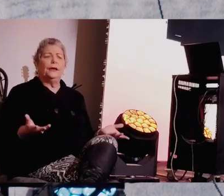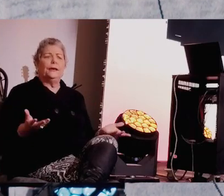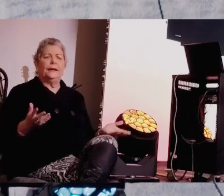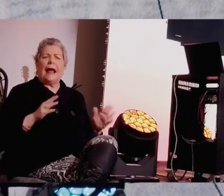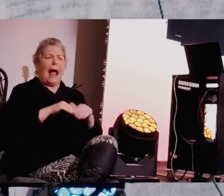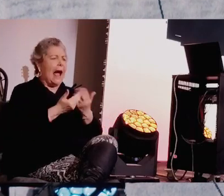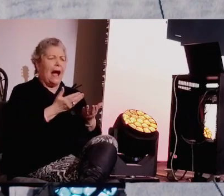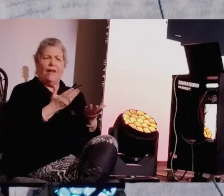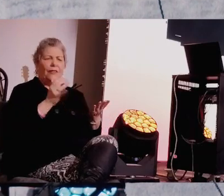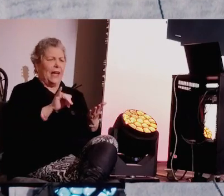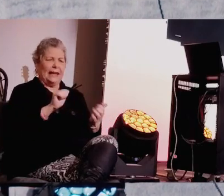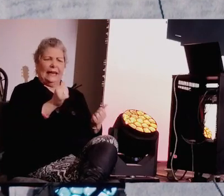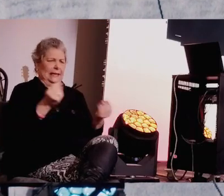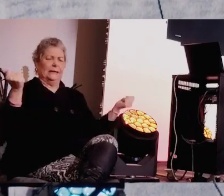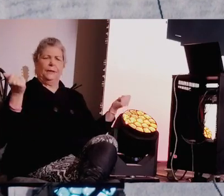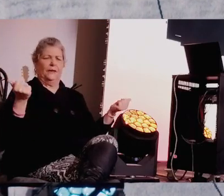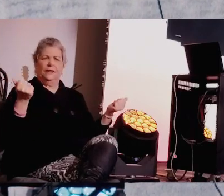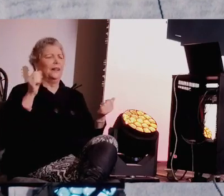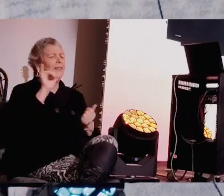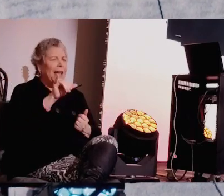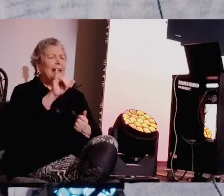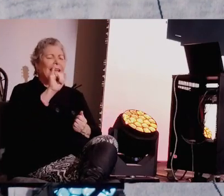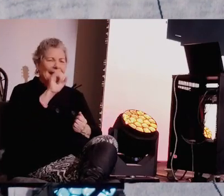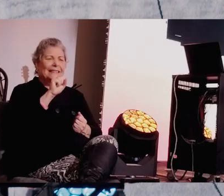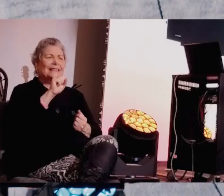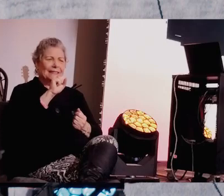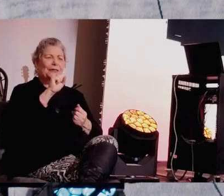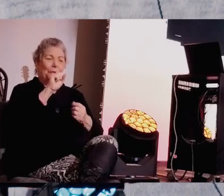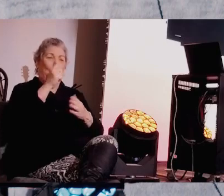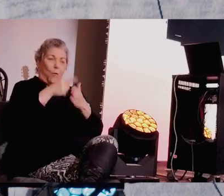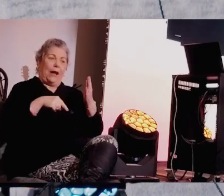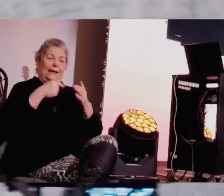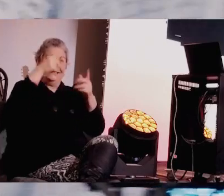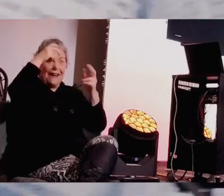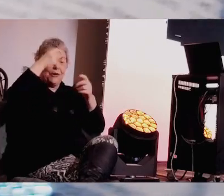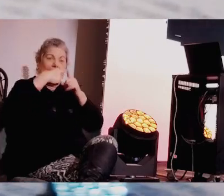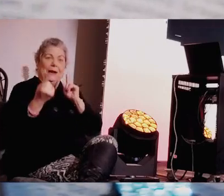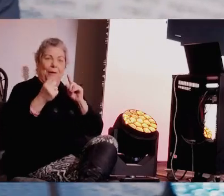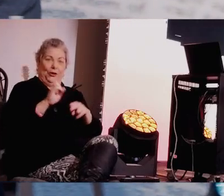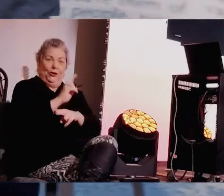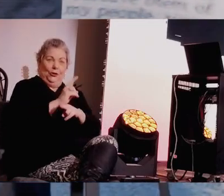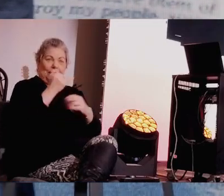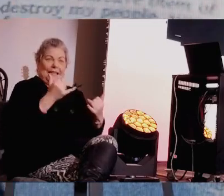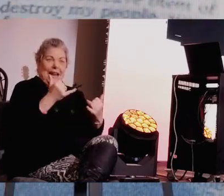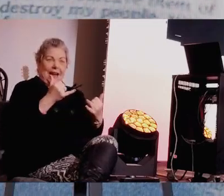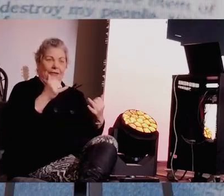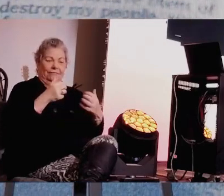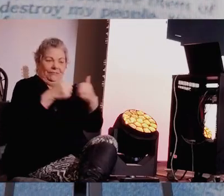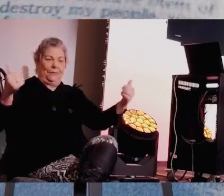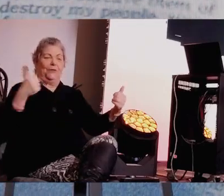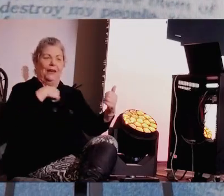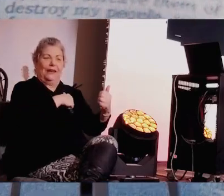How does that go away all of a sudden? You see, that is the wedge that the enemy is using right now, is he's camping us in these two areas, and they